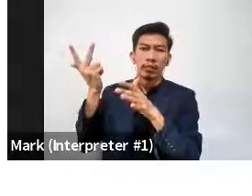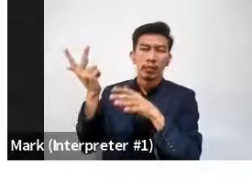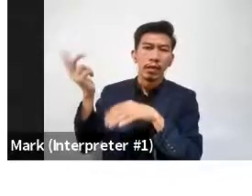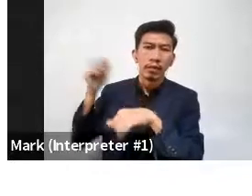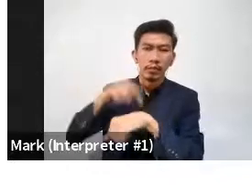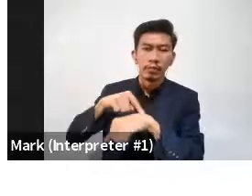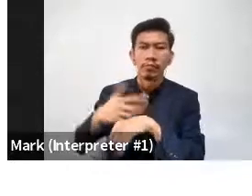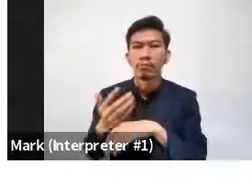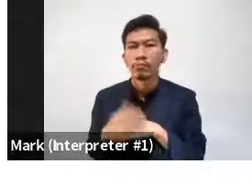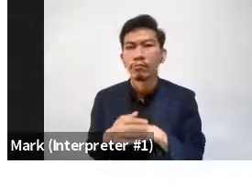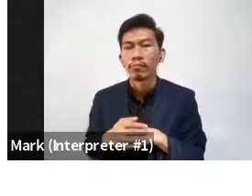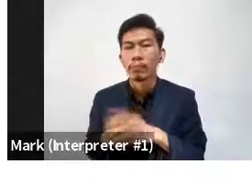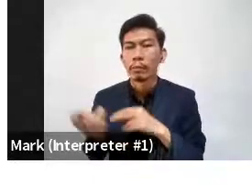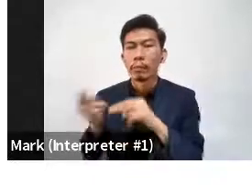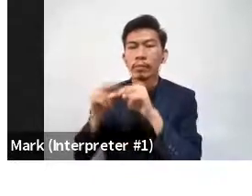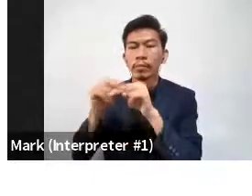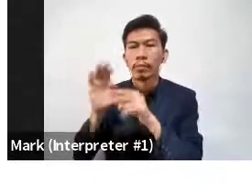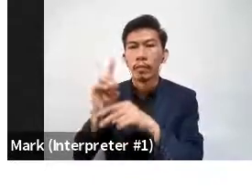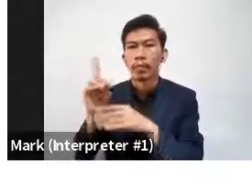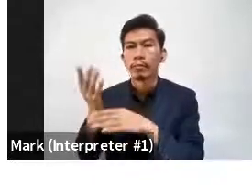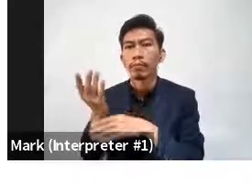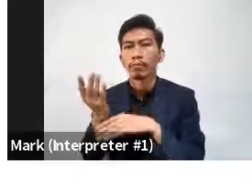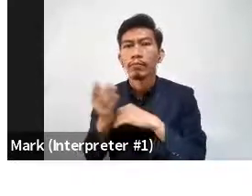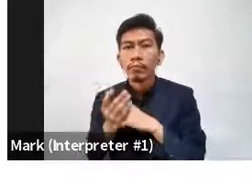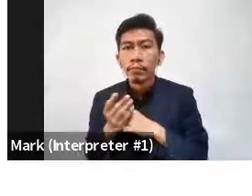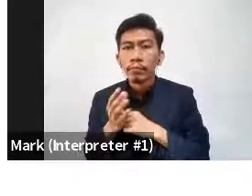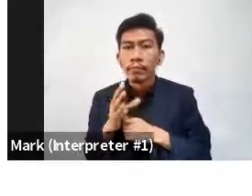So these are basically the projected supply and demand for different